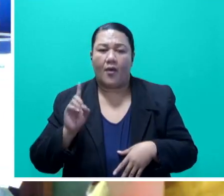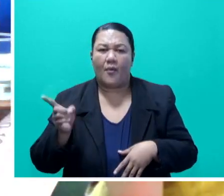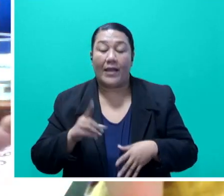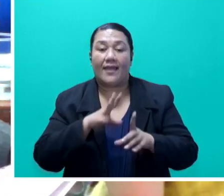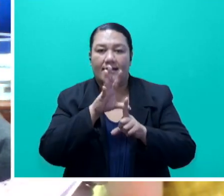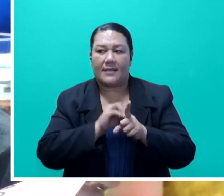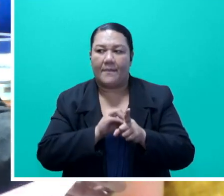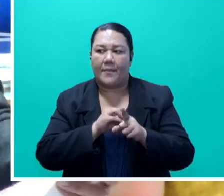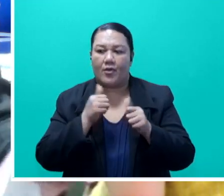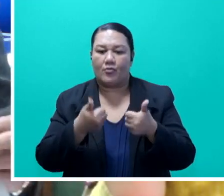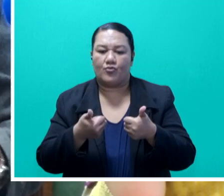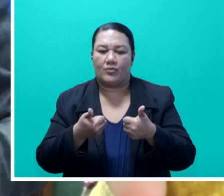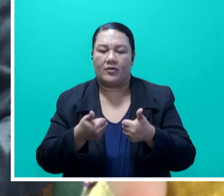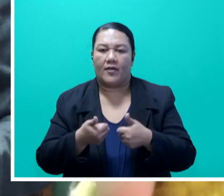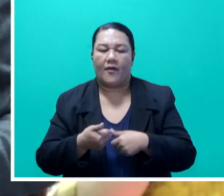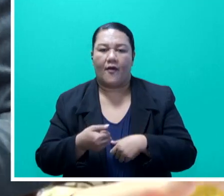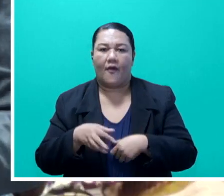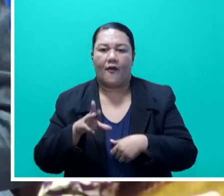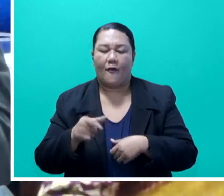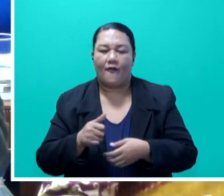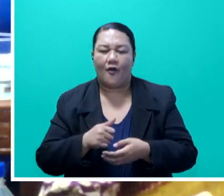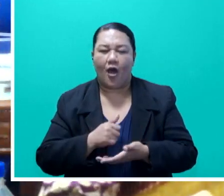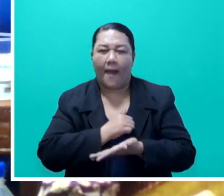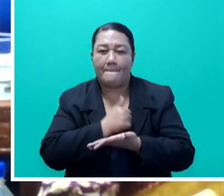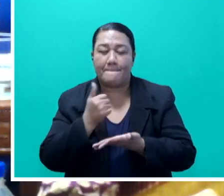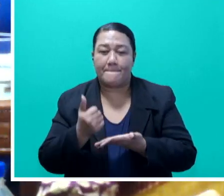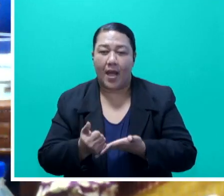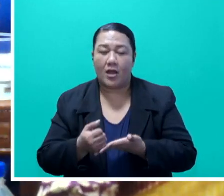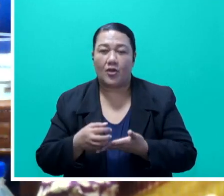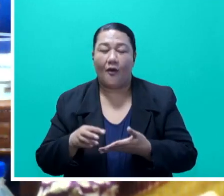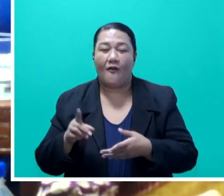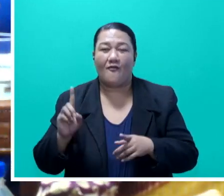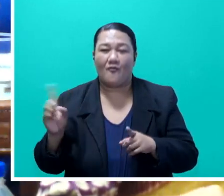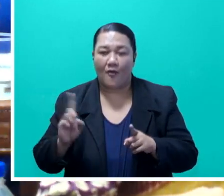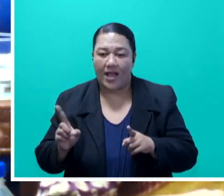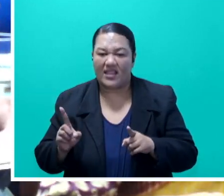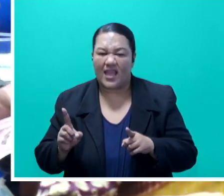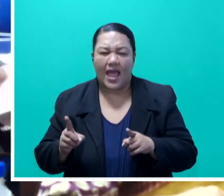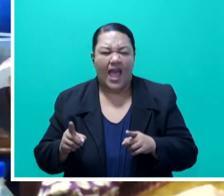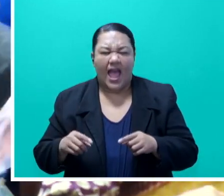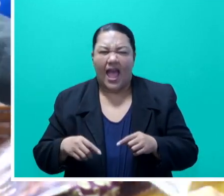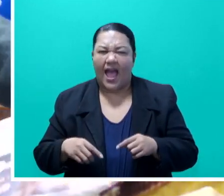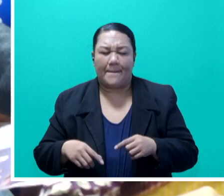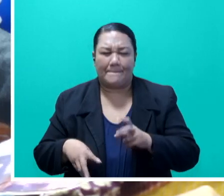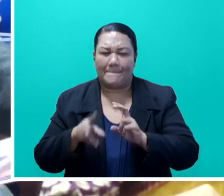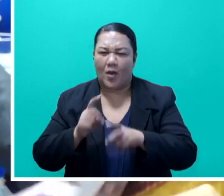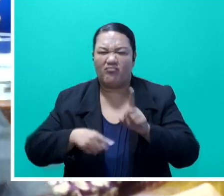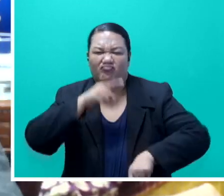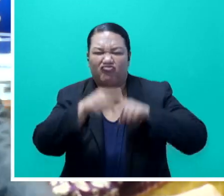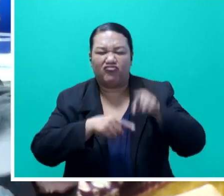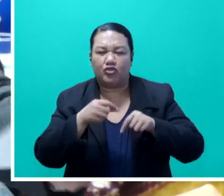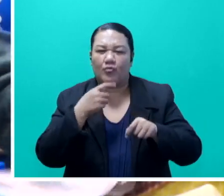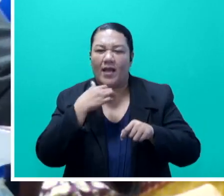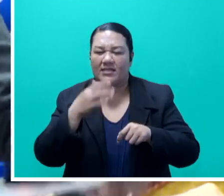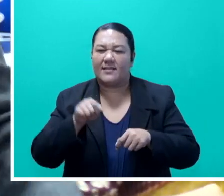example of the amount of obfuscation and disingenuity that comes from the opposition. Here we have the leader of NFP